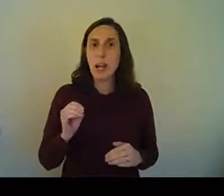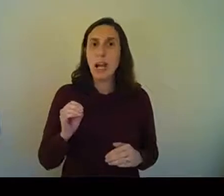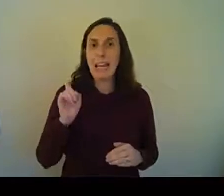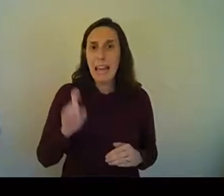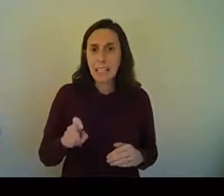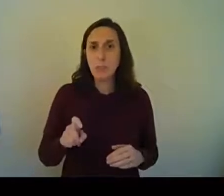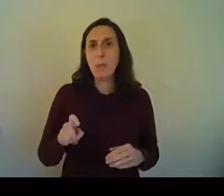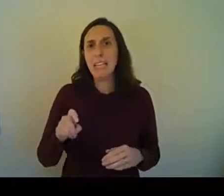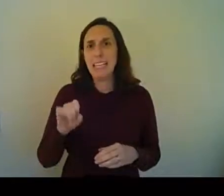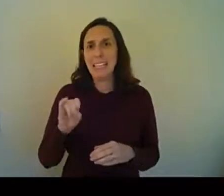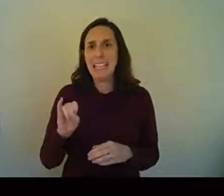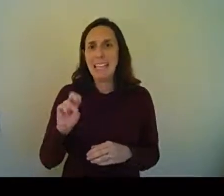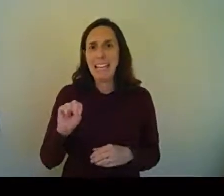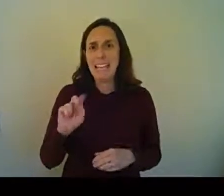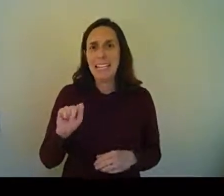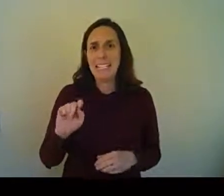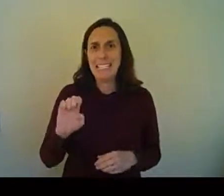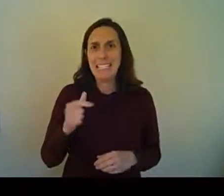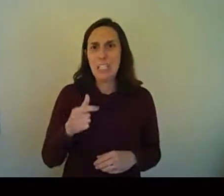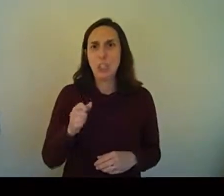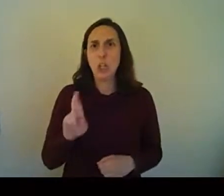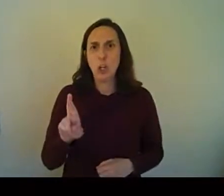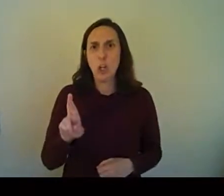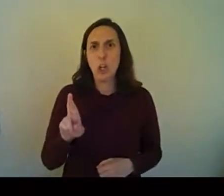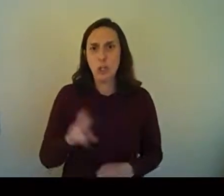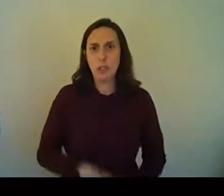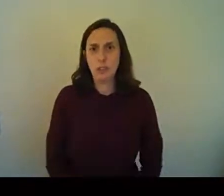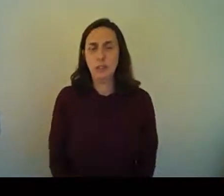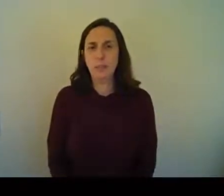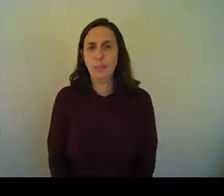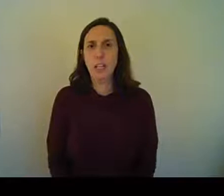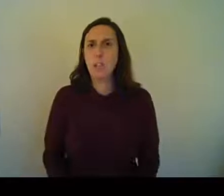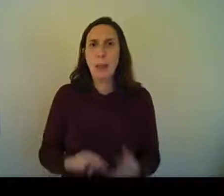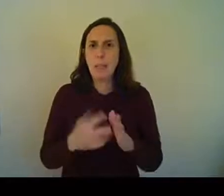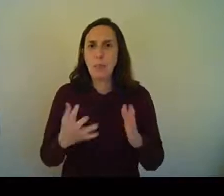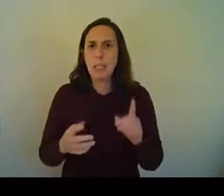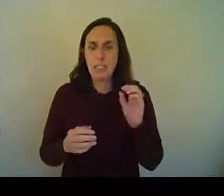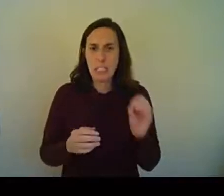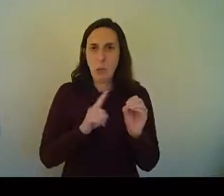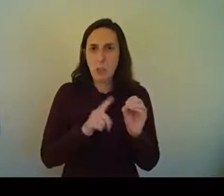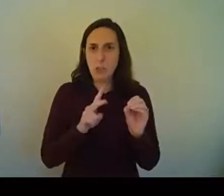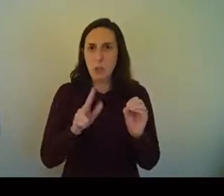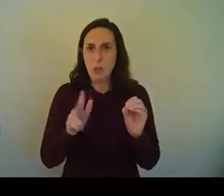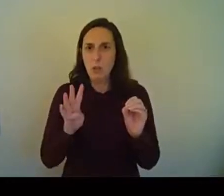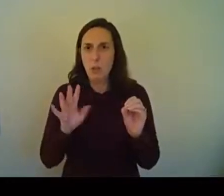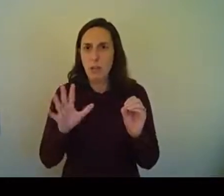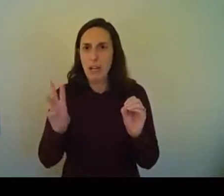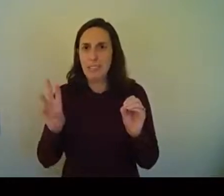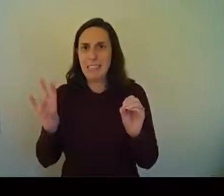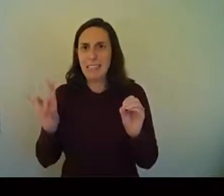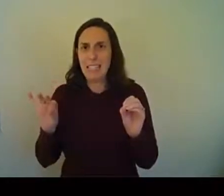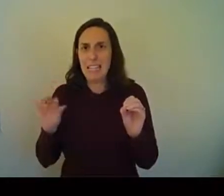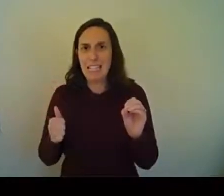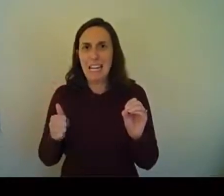integers, right? N was an integer. So it had to be 0, 1, 2, 3, 4, 5, 6, 7, 8, 9, 10. Couldn't be 1/2, couldn't be